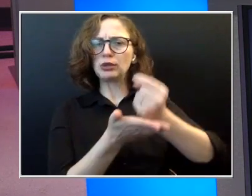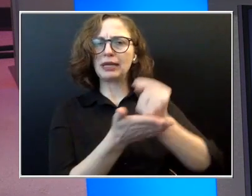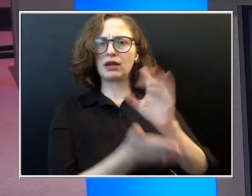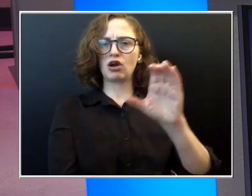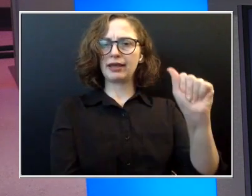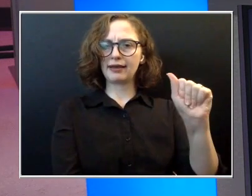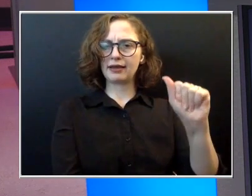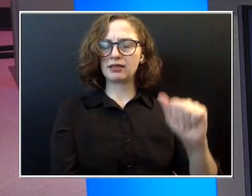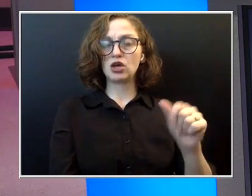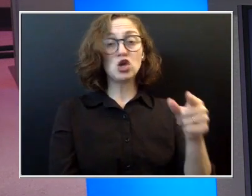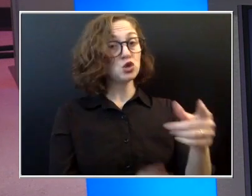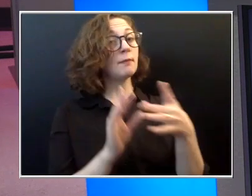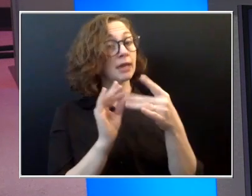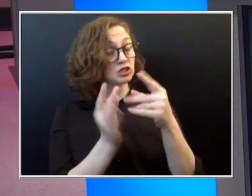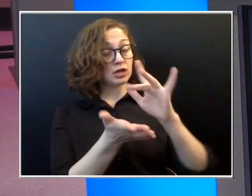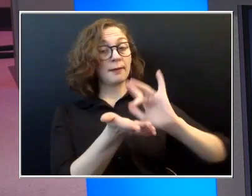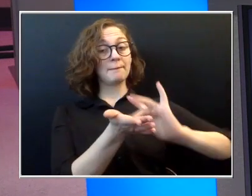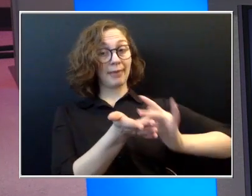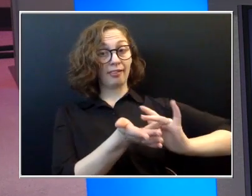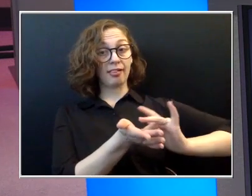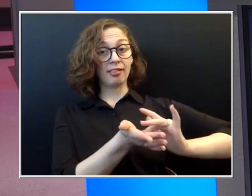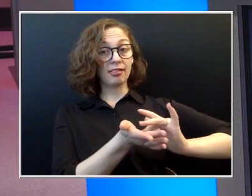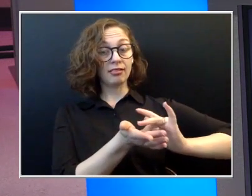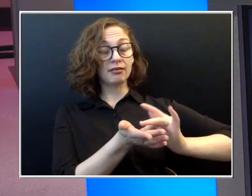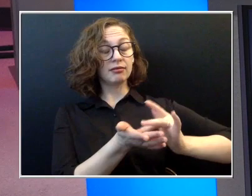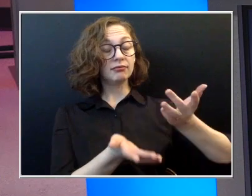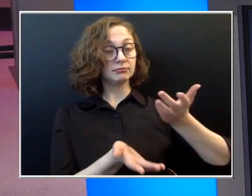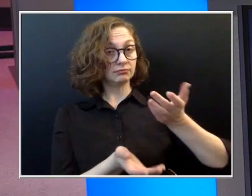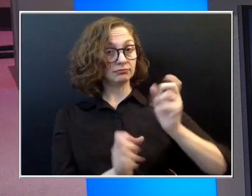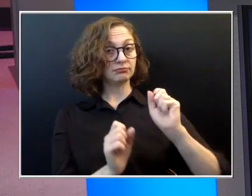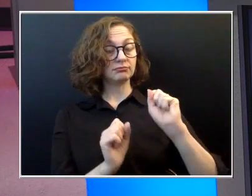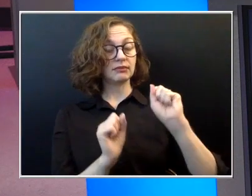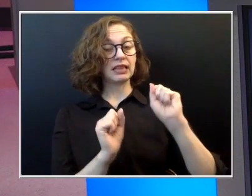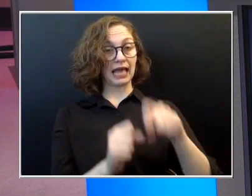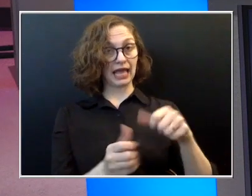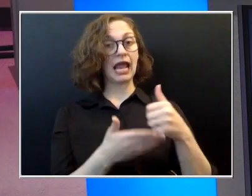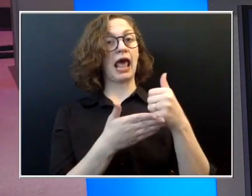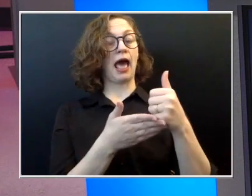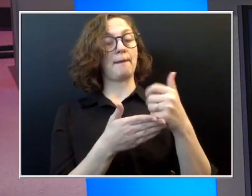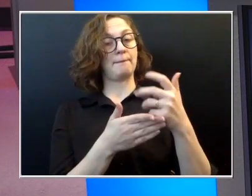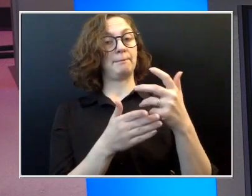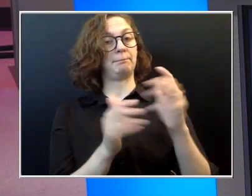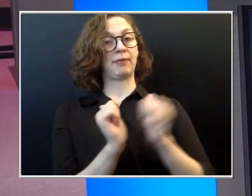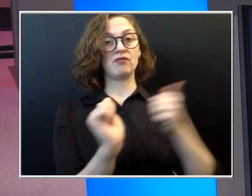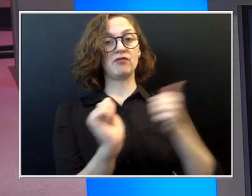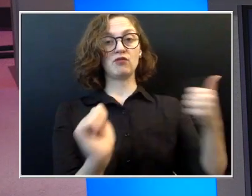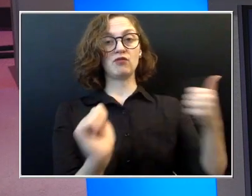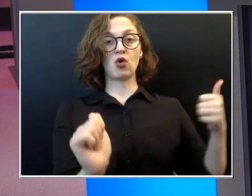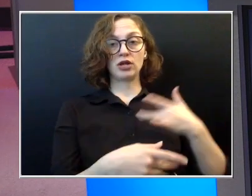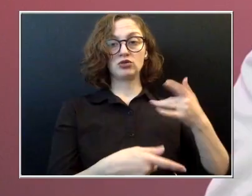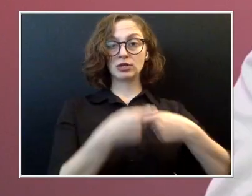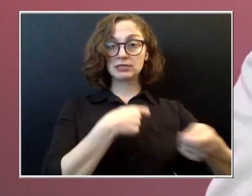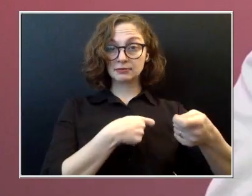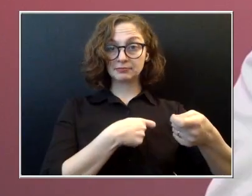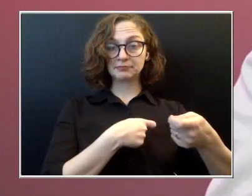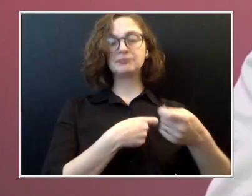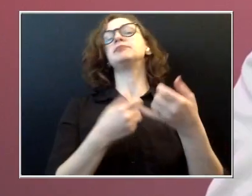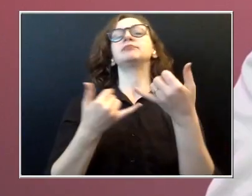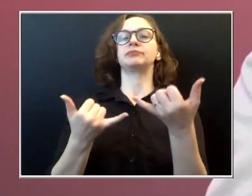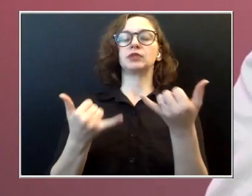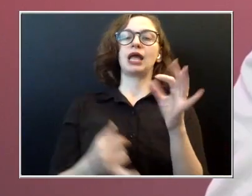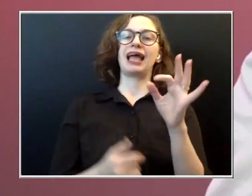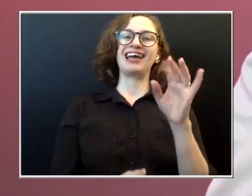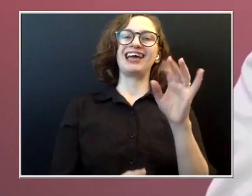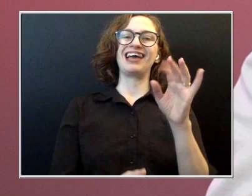pill, and Yes. that can avoid, that can help avoid the transplant? Currently, FDA has approved either a pill, we call